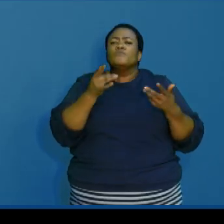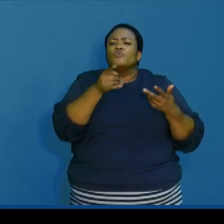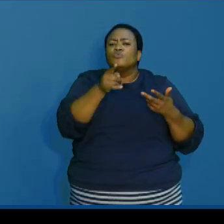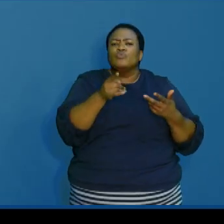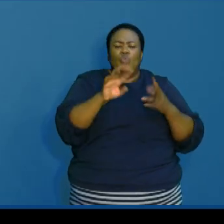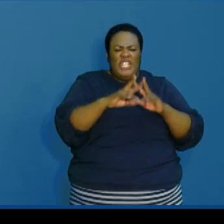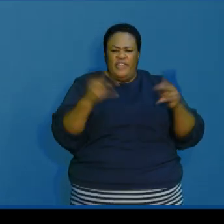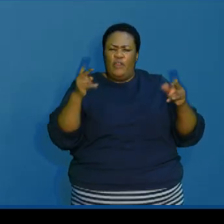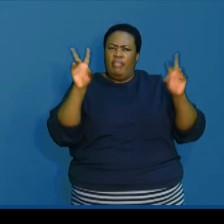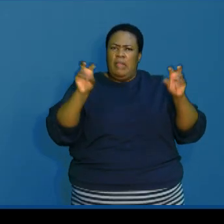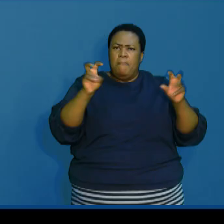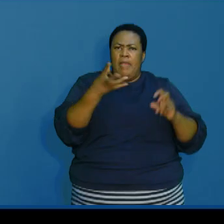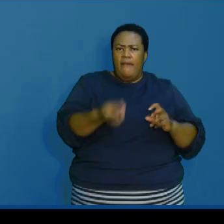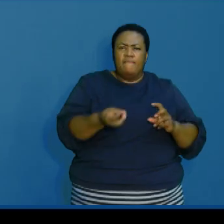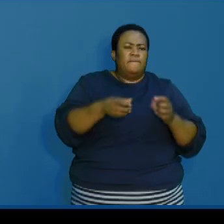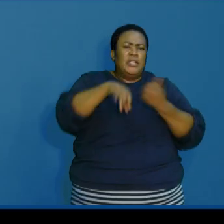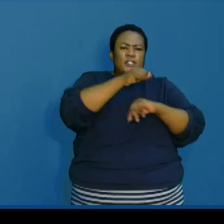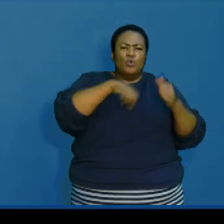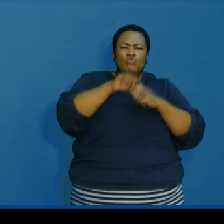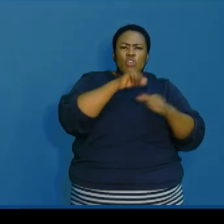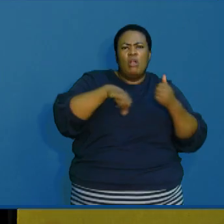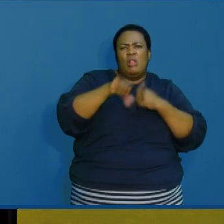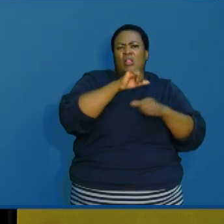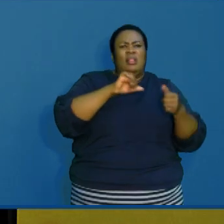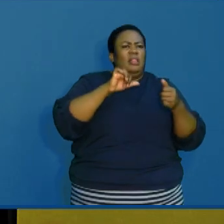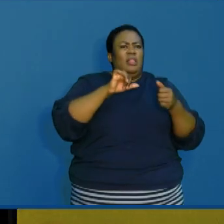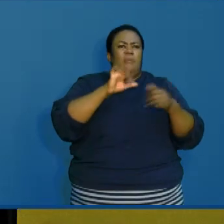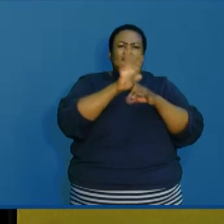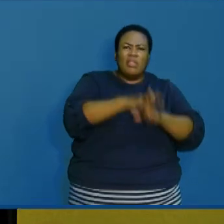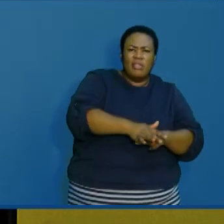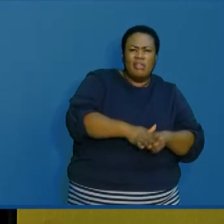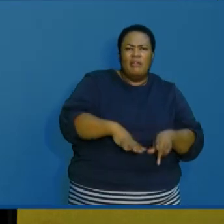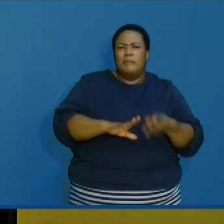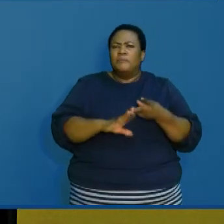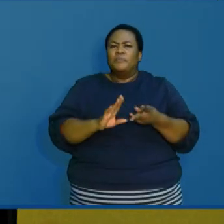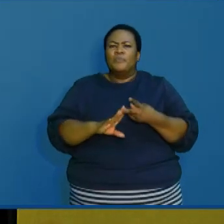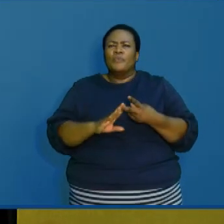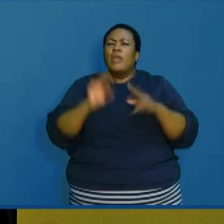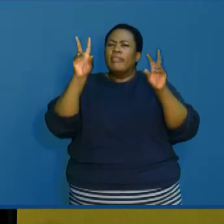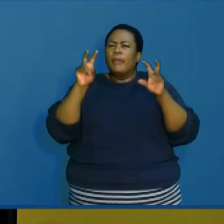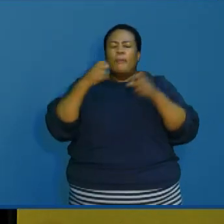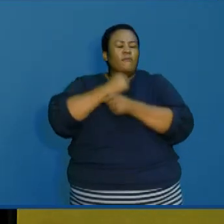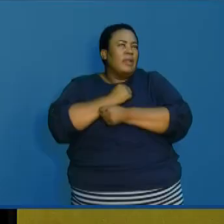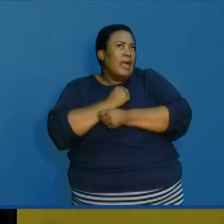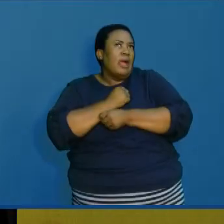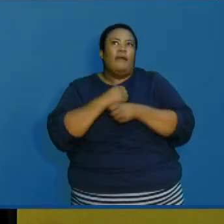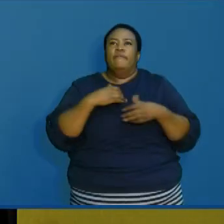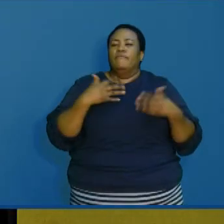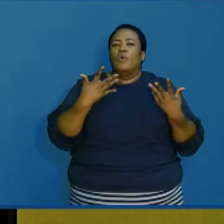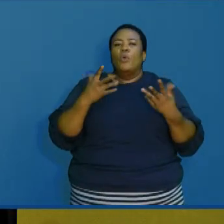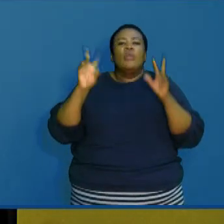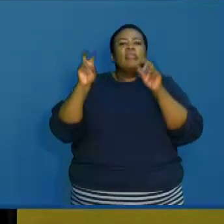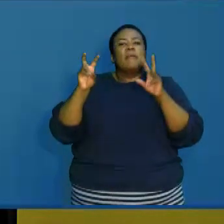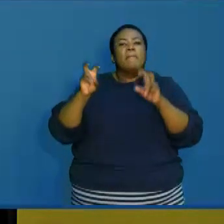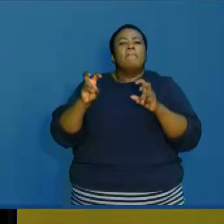different themes like social injustices, you may have a theme of love, you may have a theme of